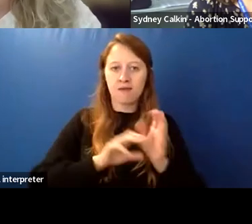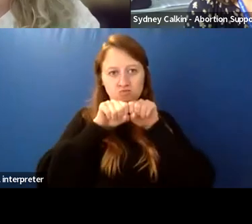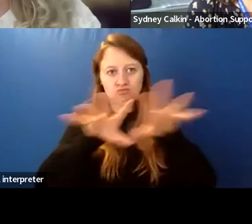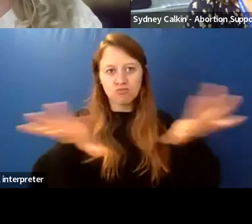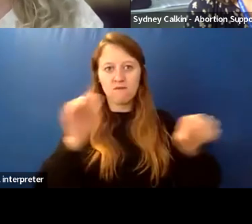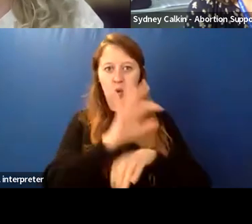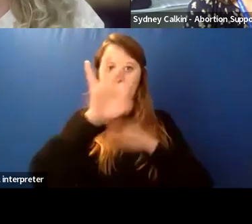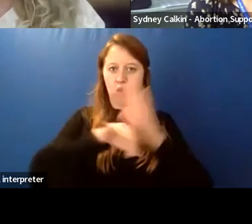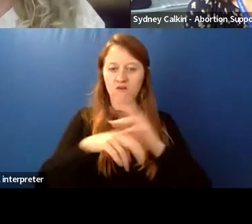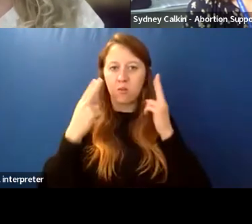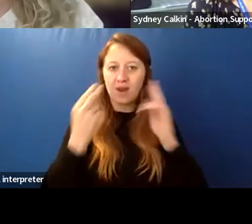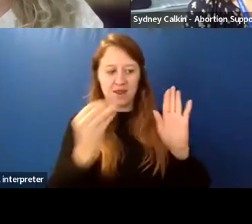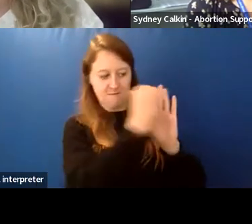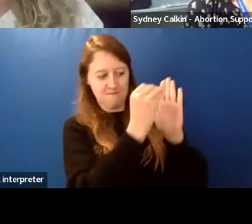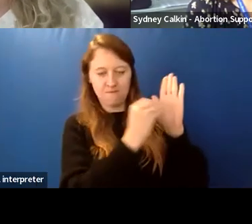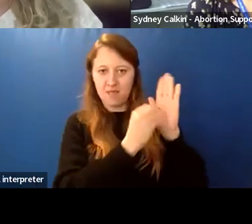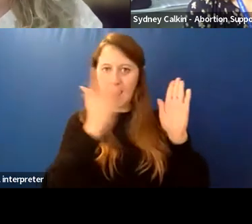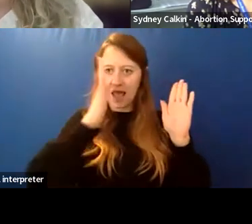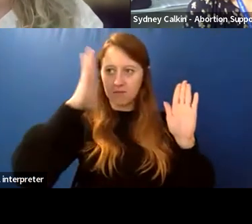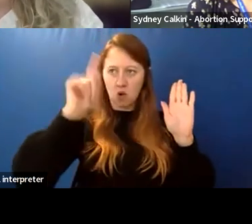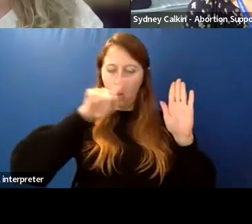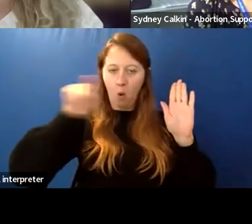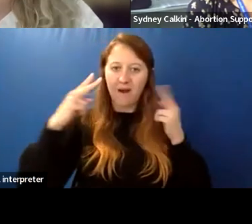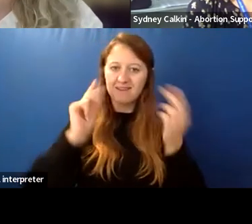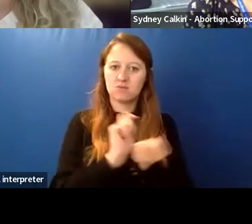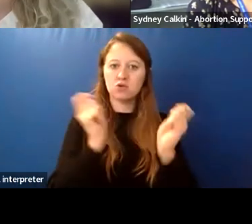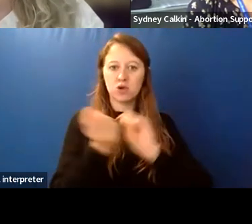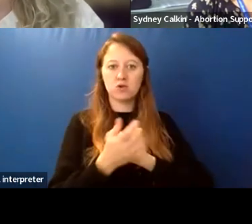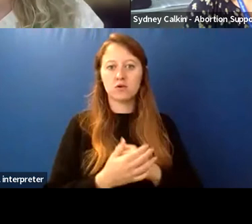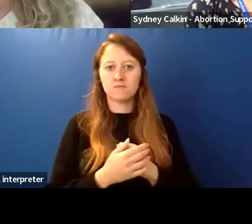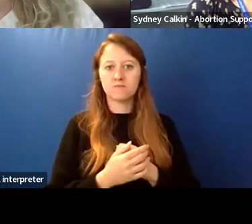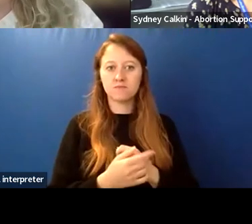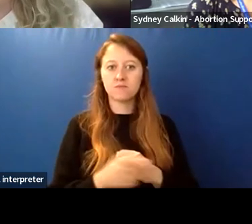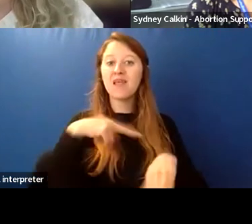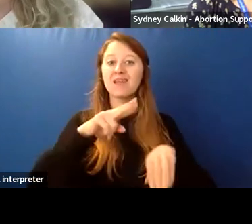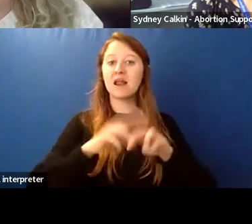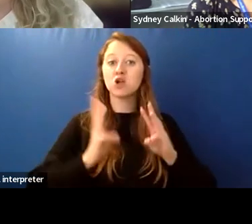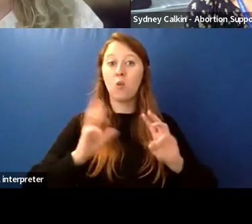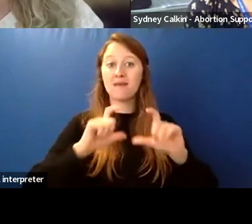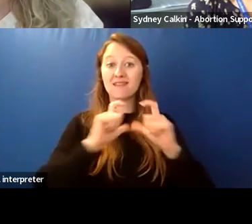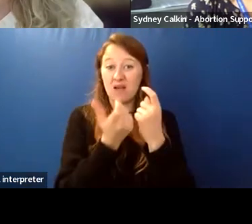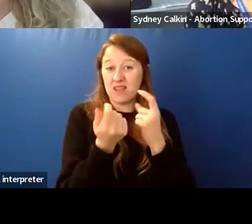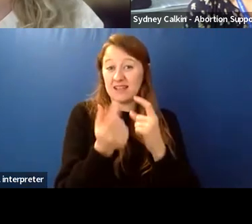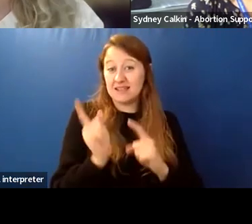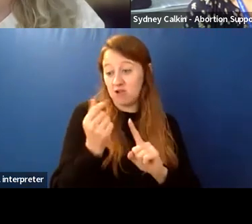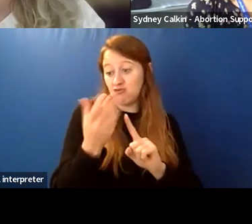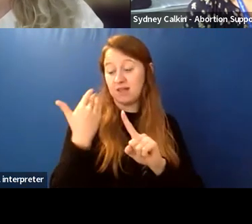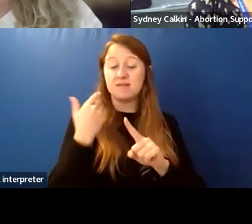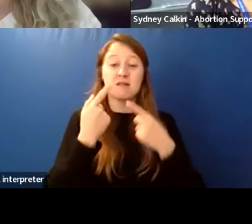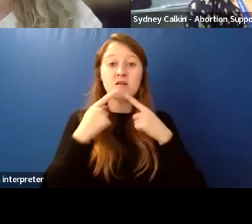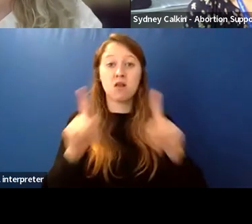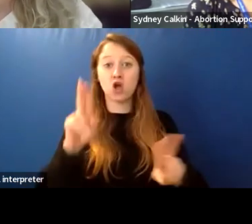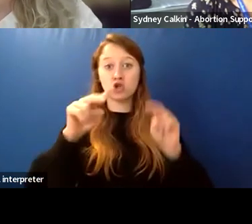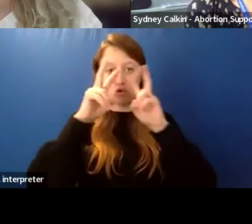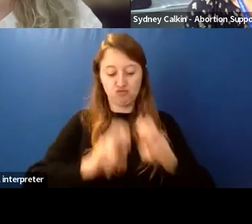urgently. Yesterday, the National Women's Council launched new nationally representative research conducted by Opinions Market Research,